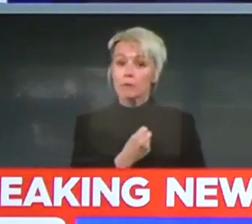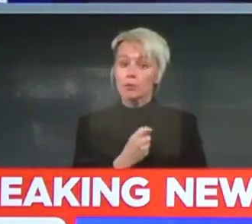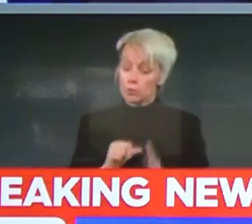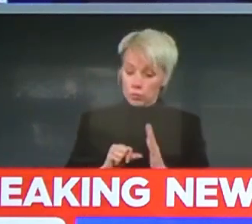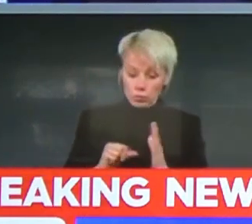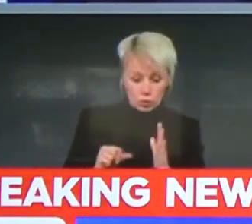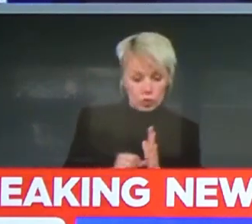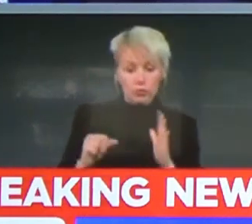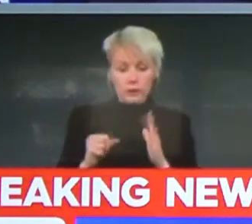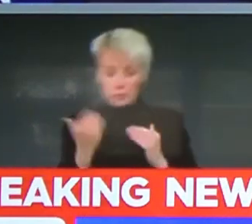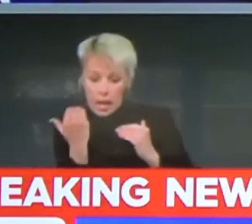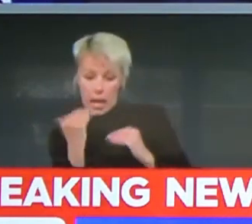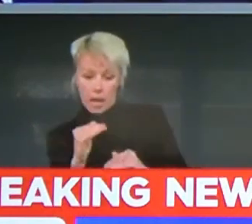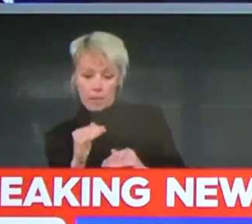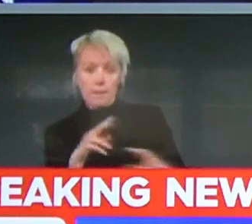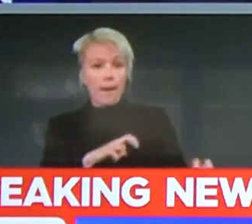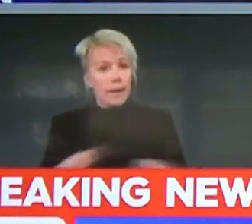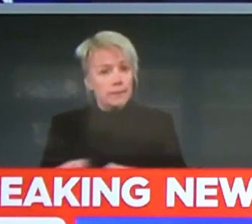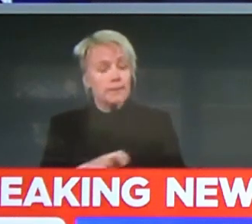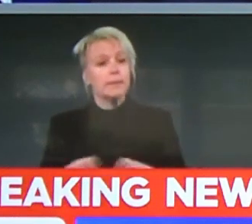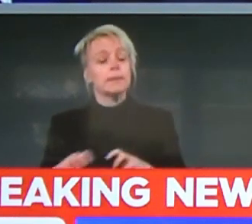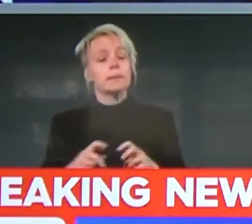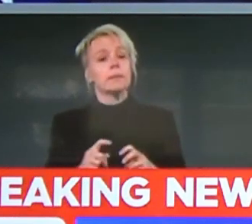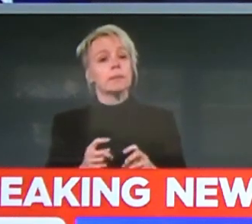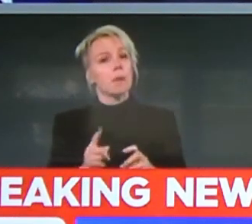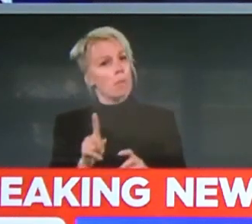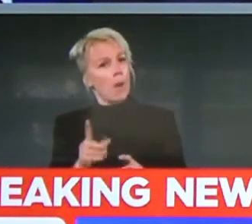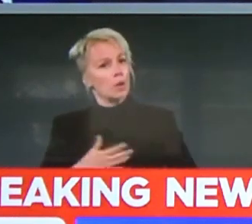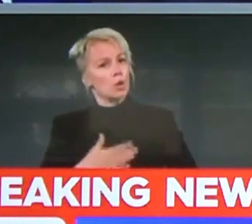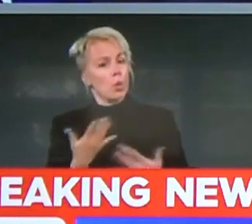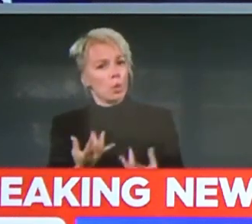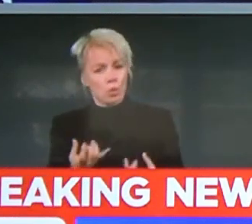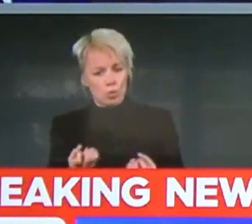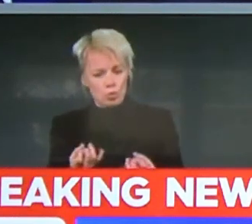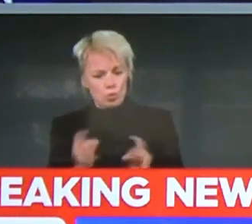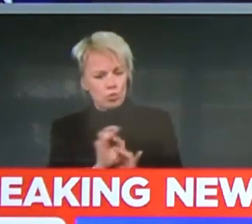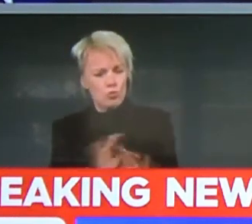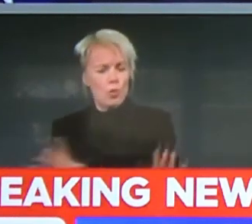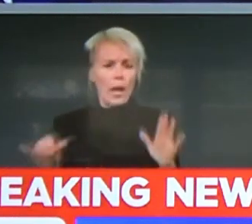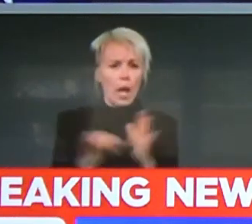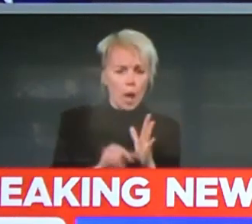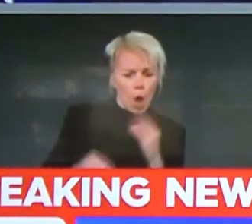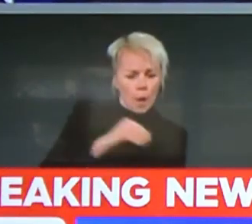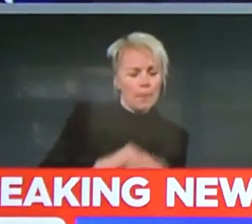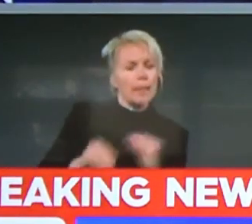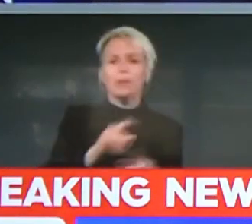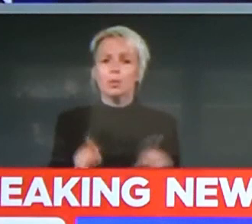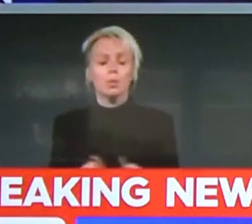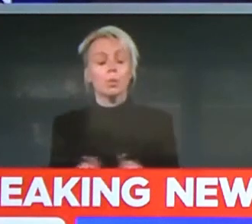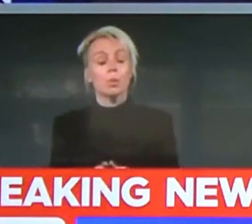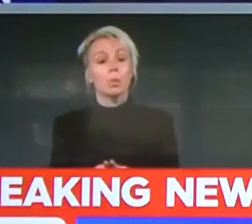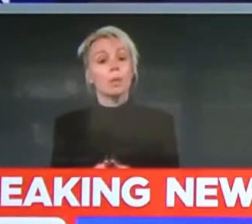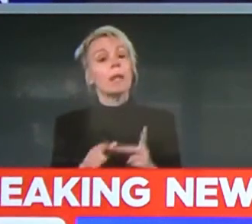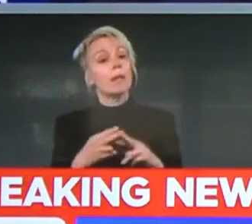place without completely destroying life as we know it. If Australians all do the